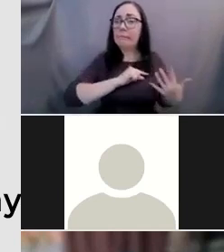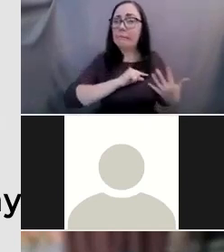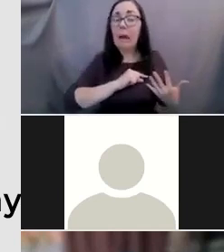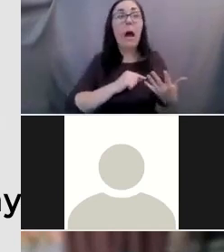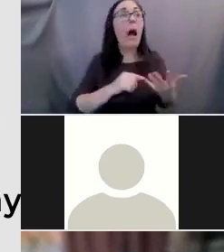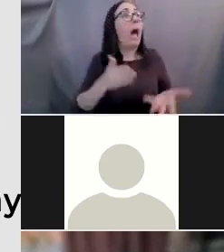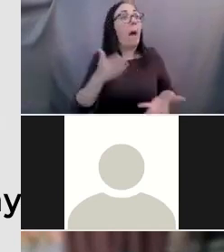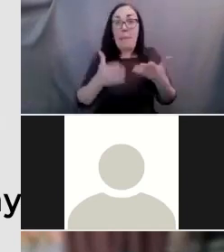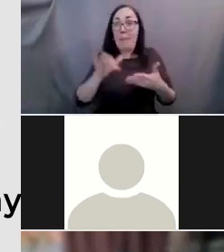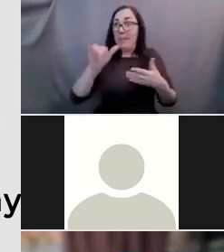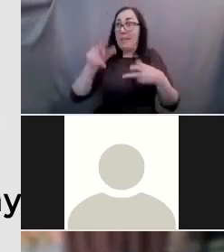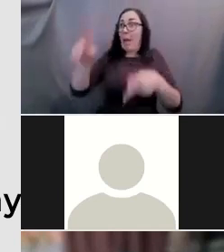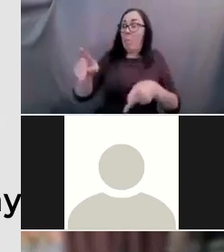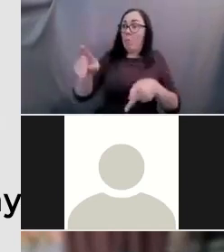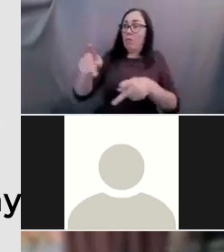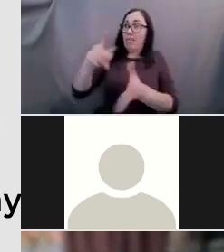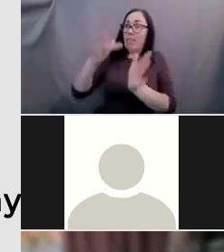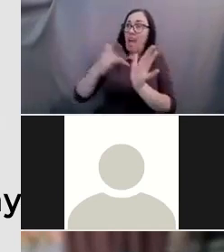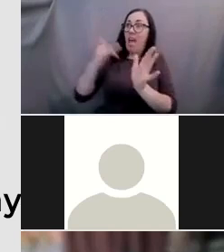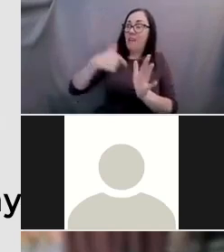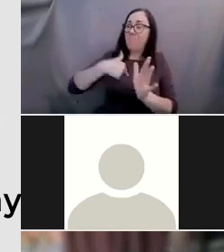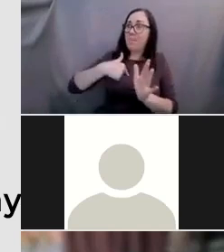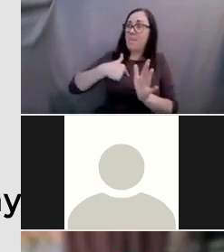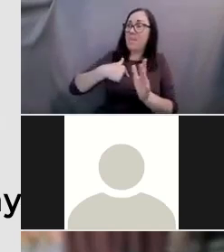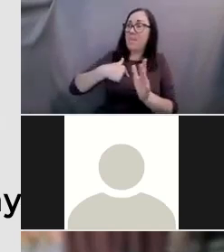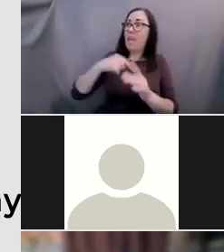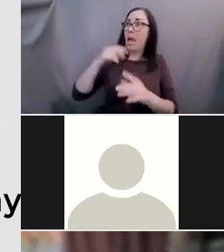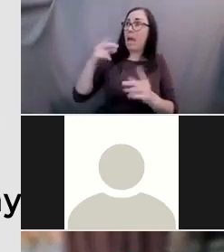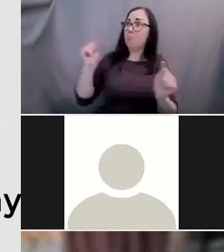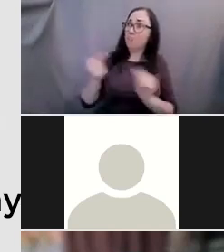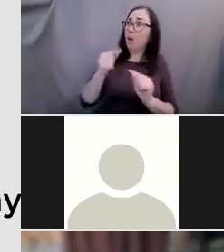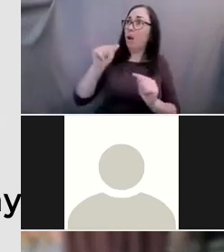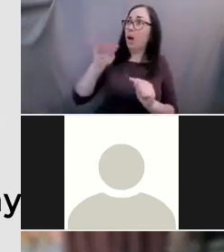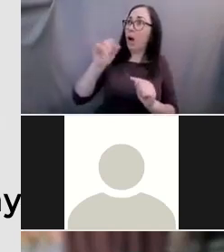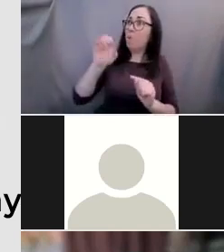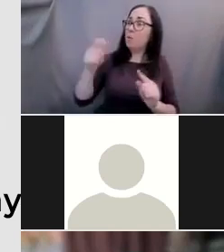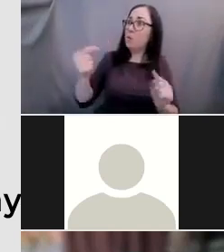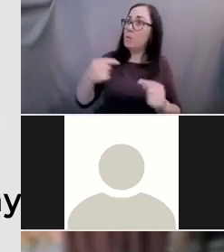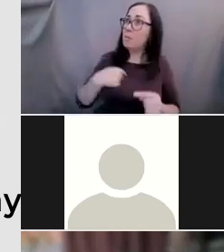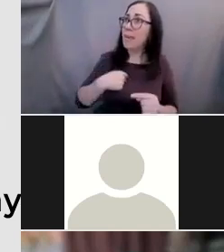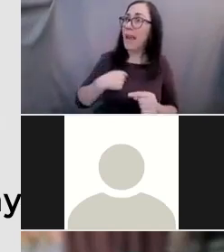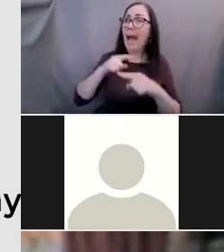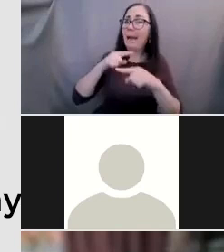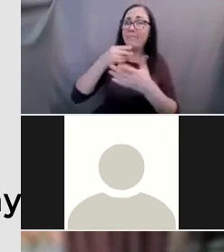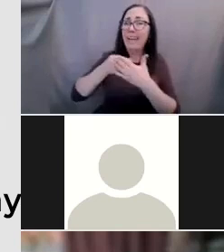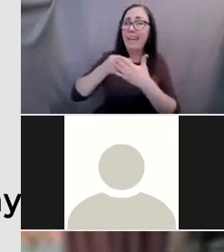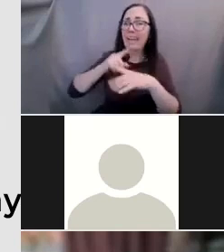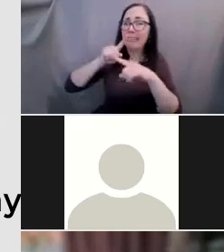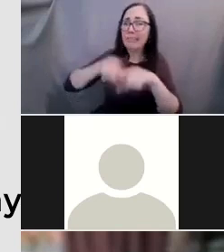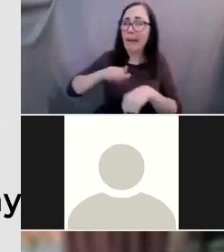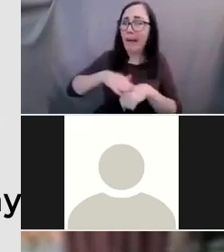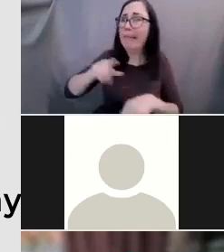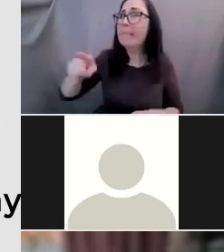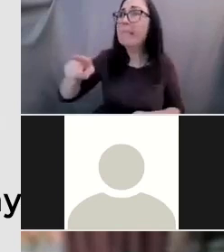person who abuses them. There's also lots of disbelief in successful prosecution.